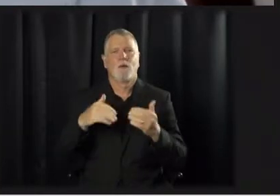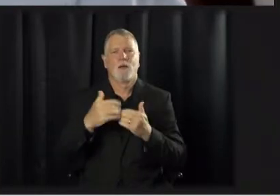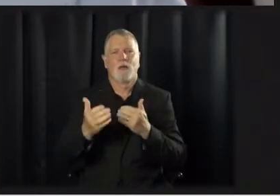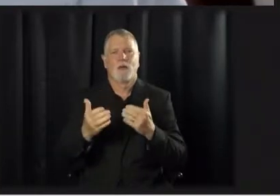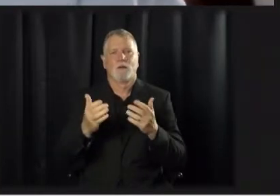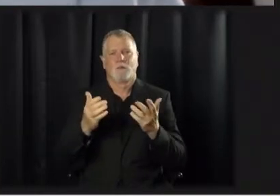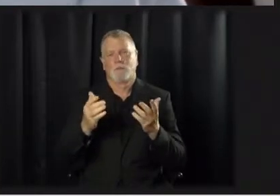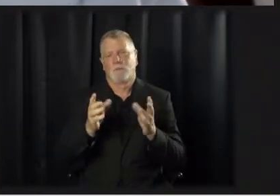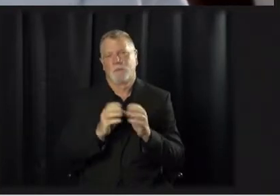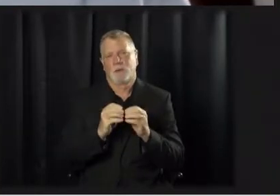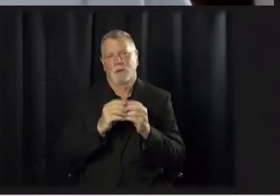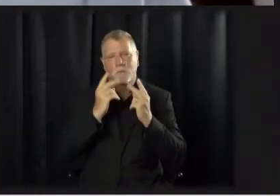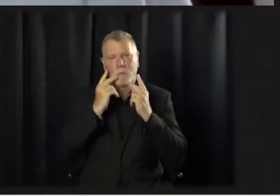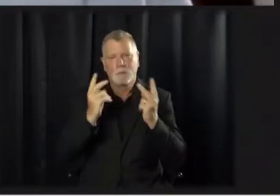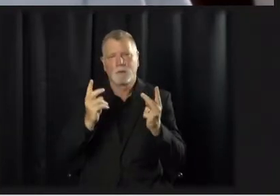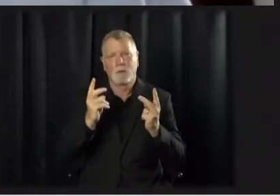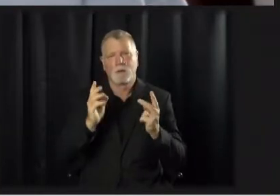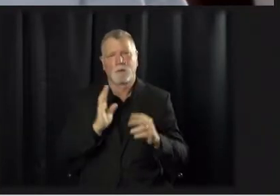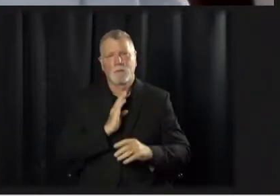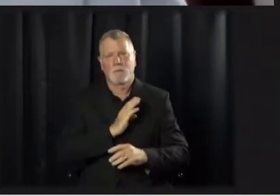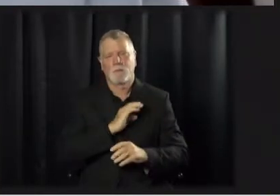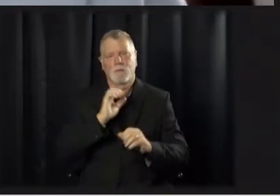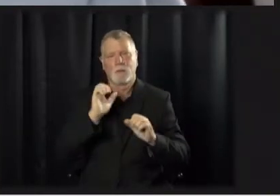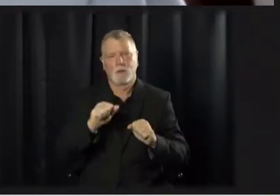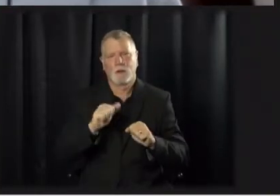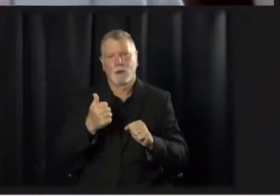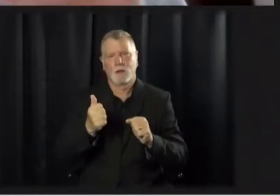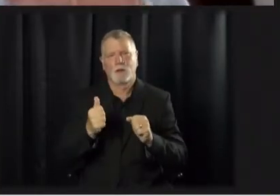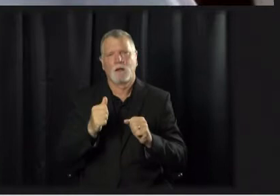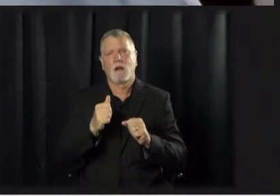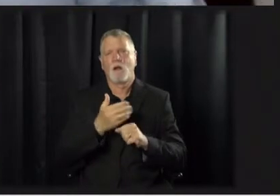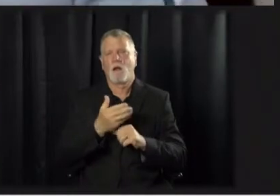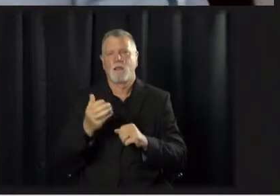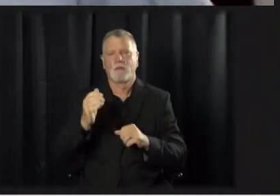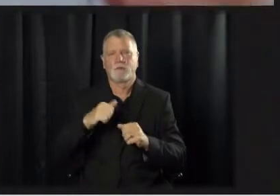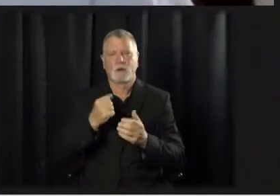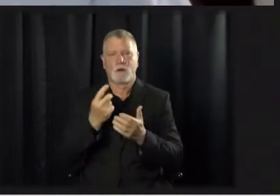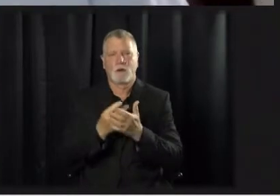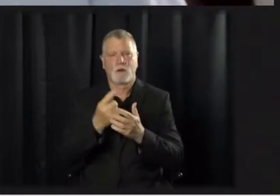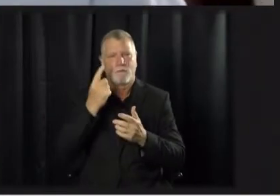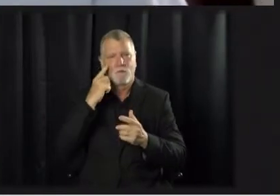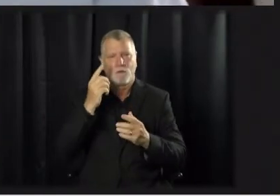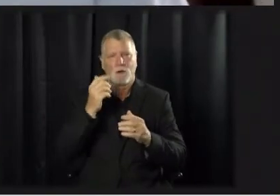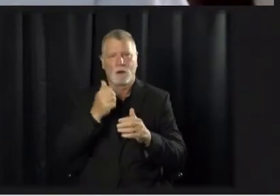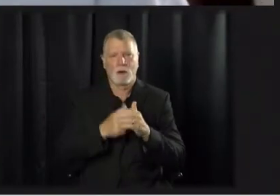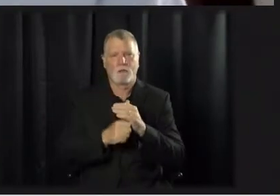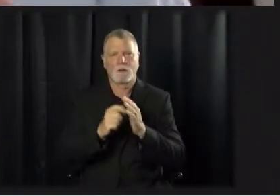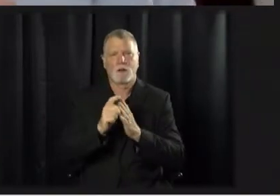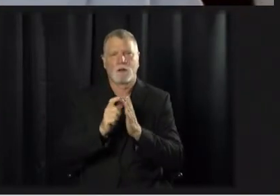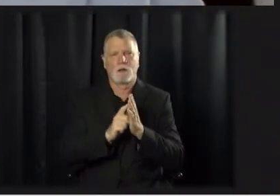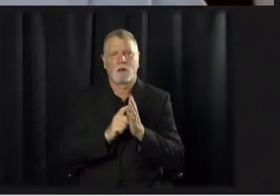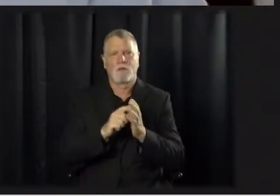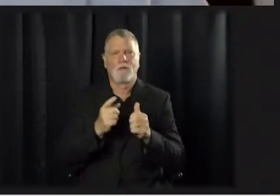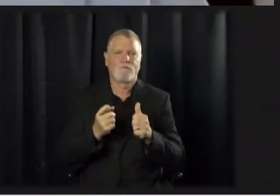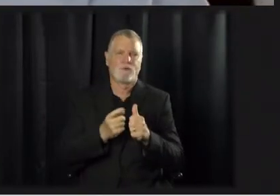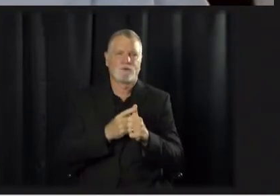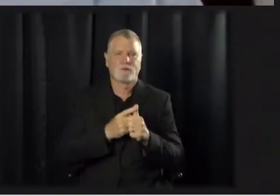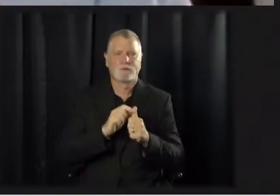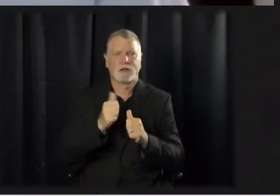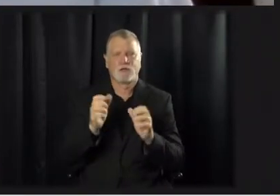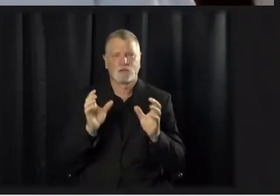next public meeting, the board may consider in executive session any and all matters that is authorized to consider under PROMESA, including first,